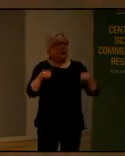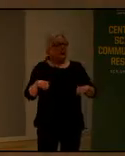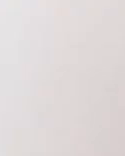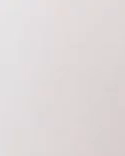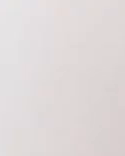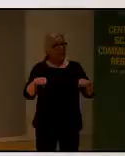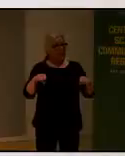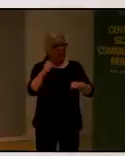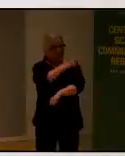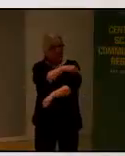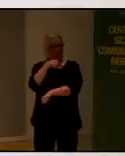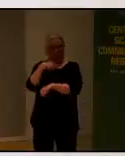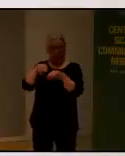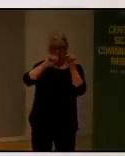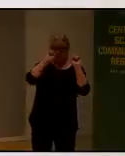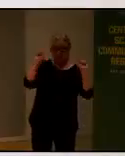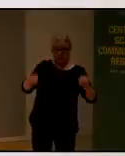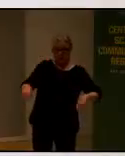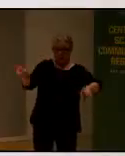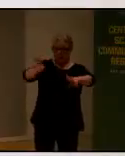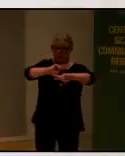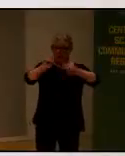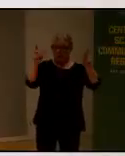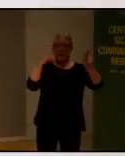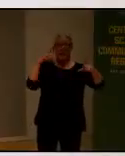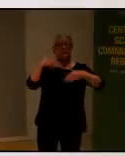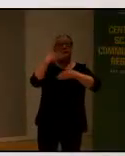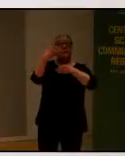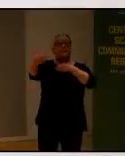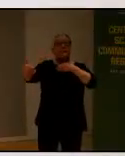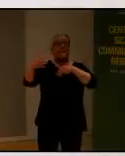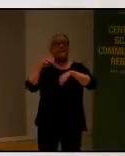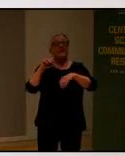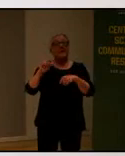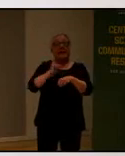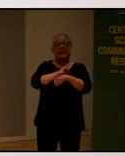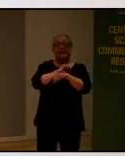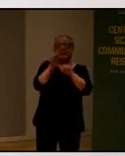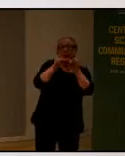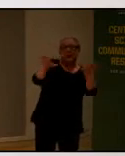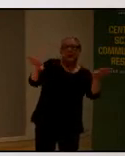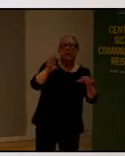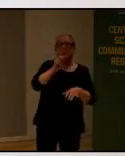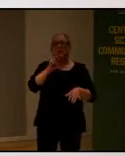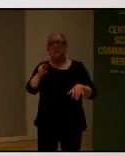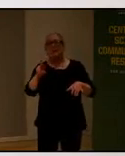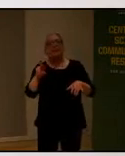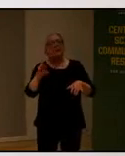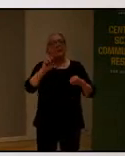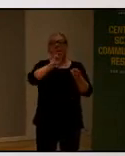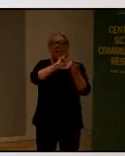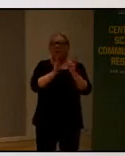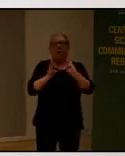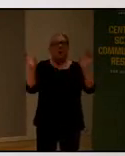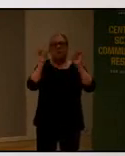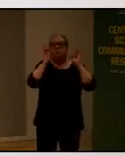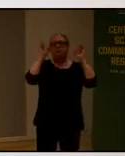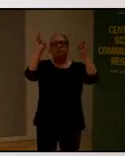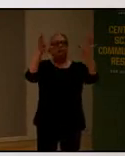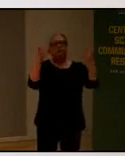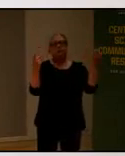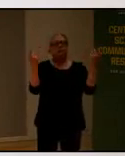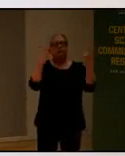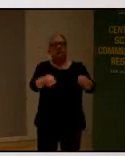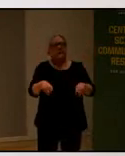make our hospital systems more ready for the next pandemic or the next climate intensified health event